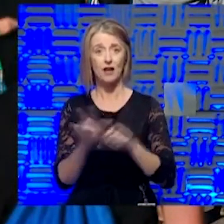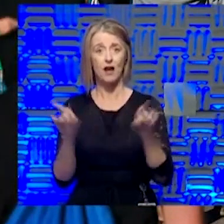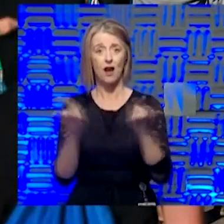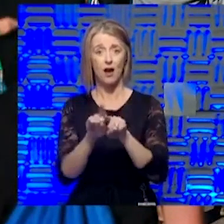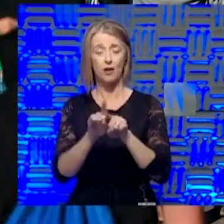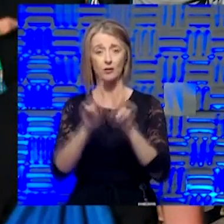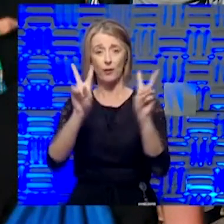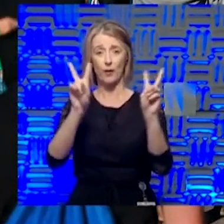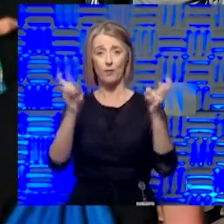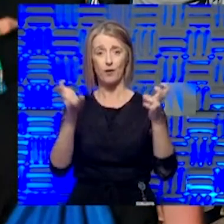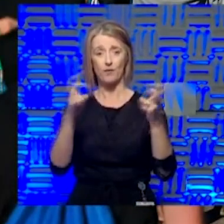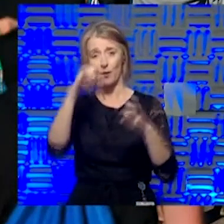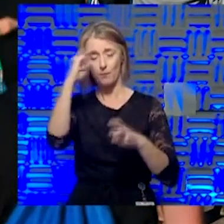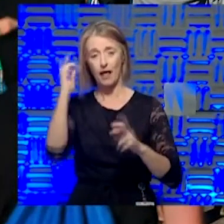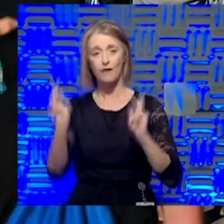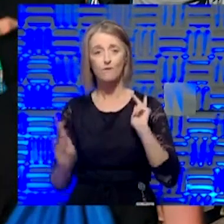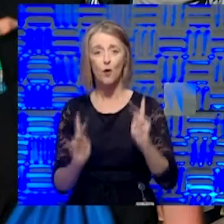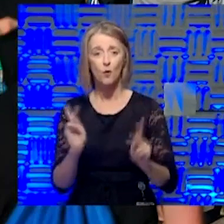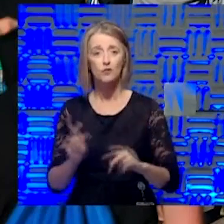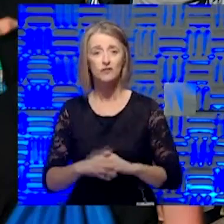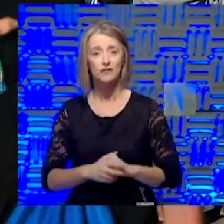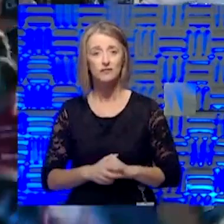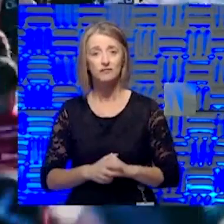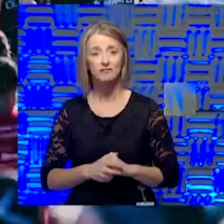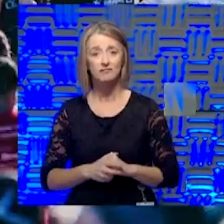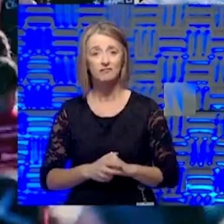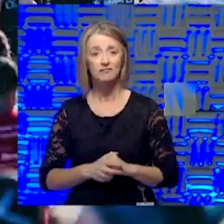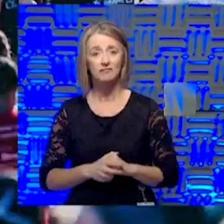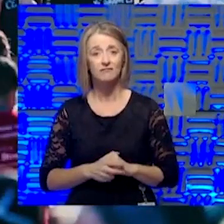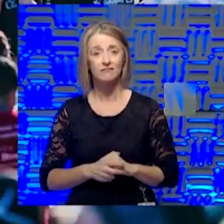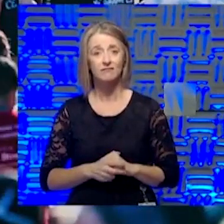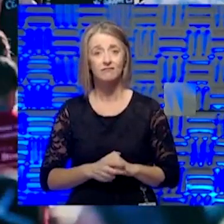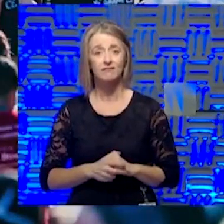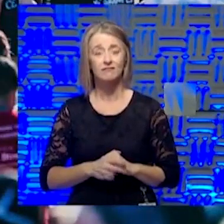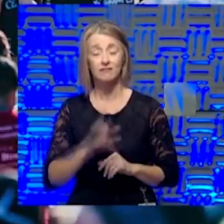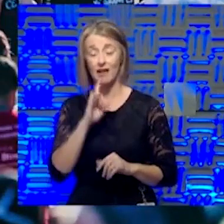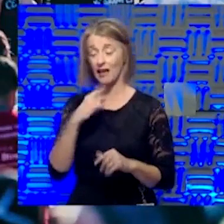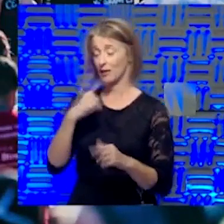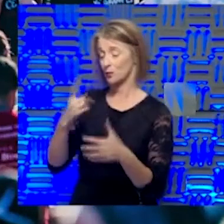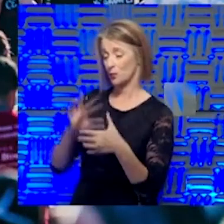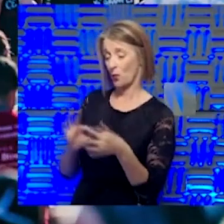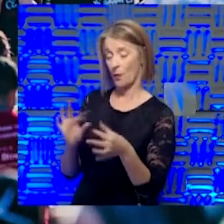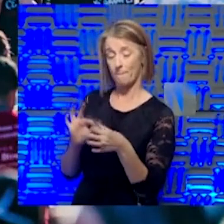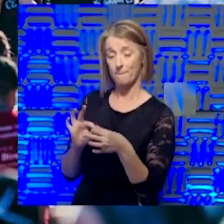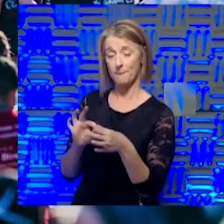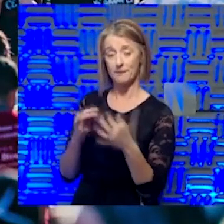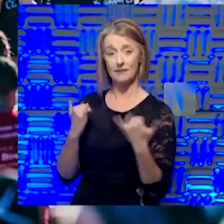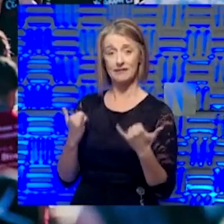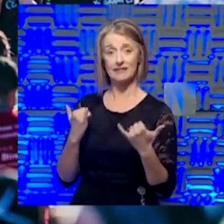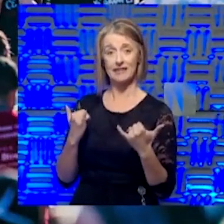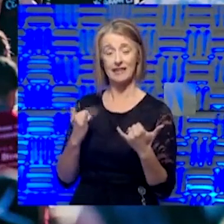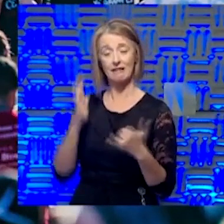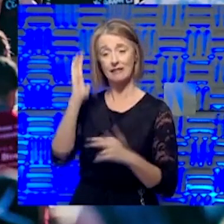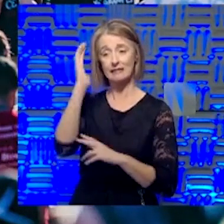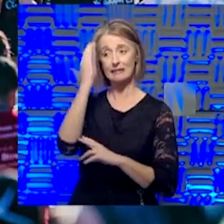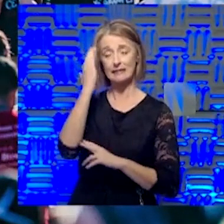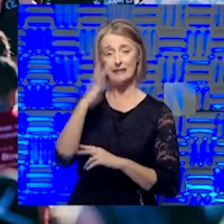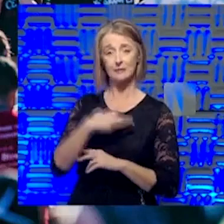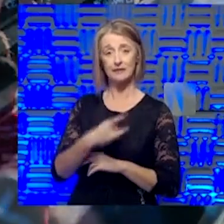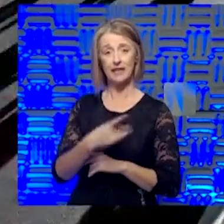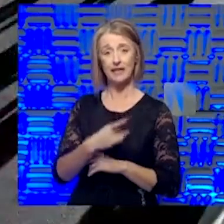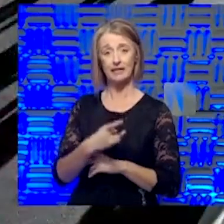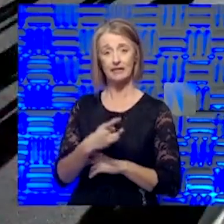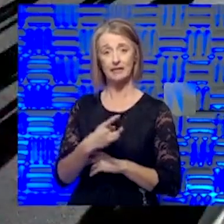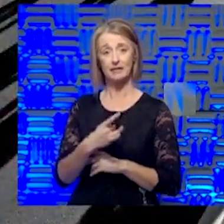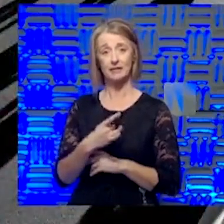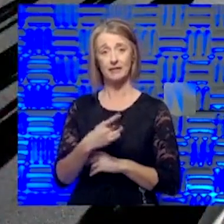the moniker for Black folks. And I was just remarking to him, I was saying, well, now it seems that we're kind of